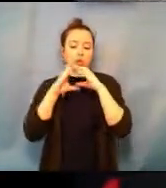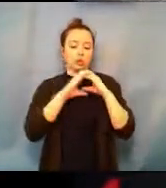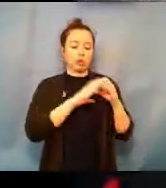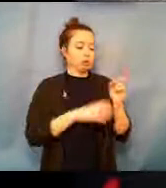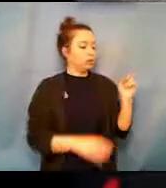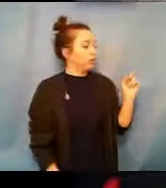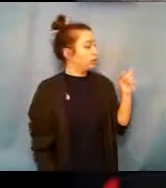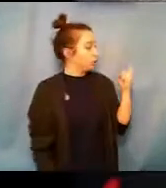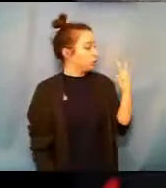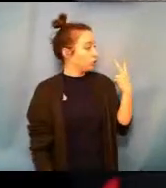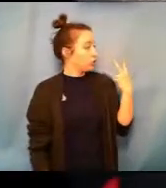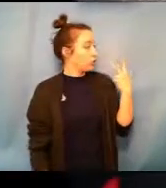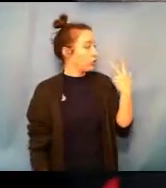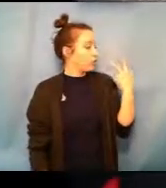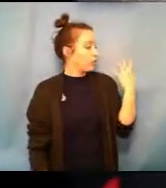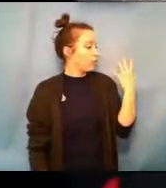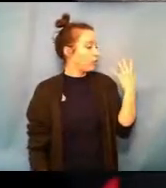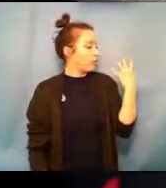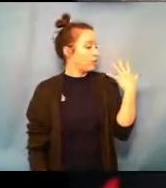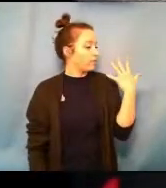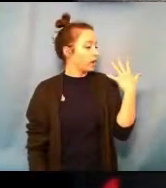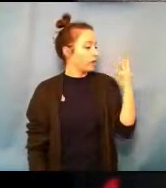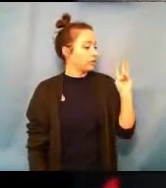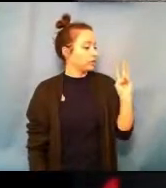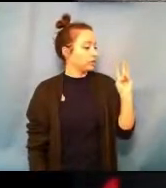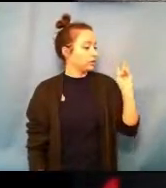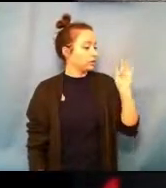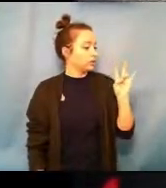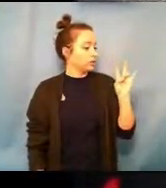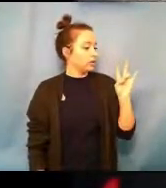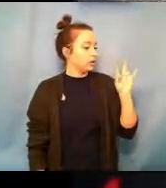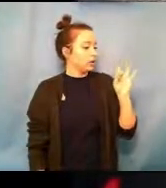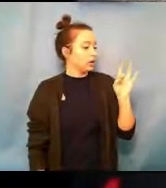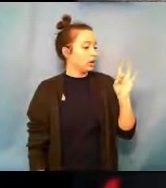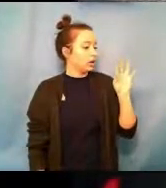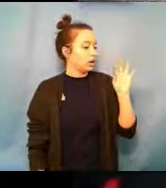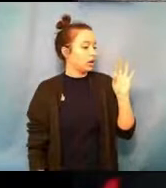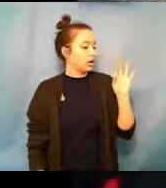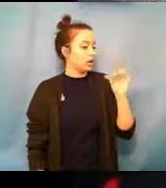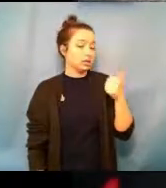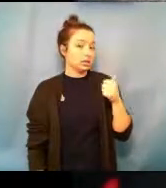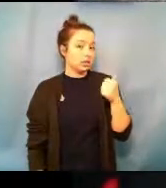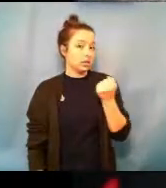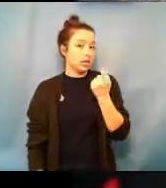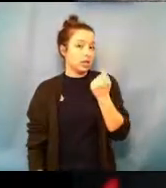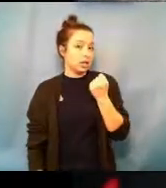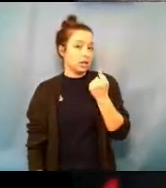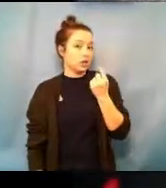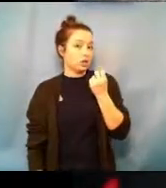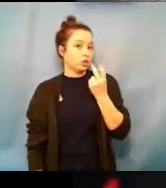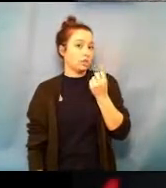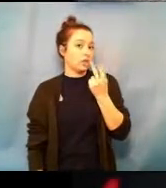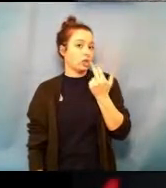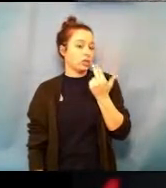circles. 1, 2, 3, 4, 5, 6, 7, 8, 9, 10,